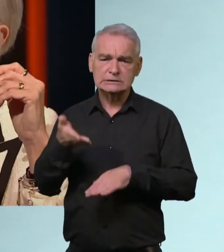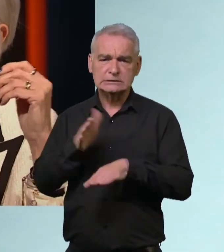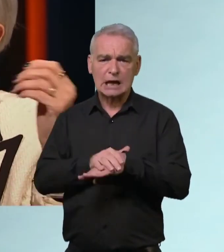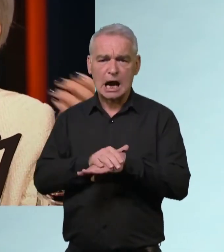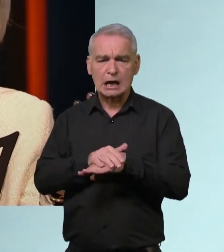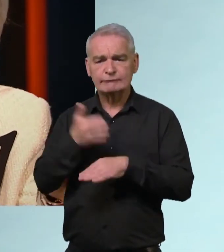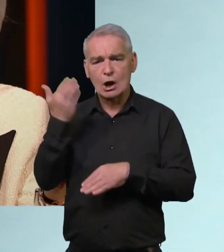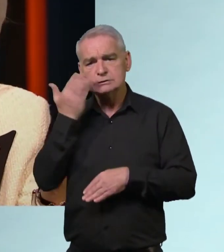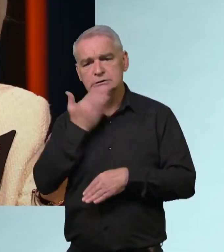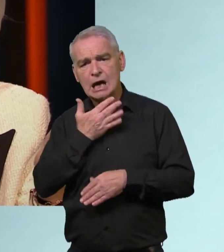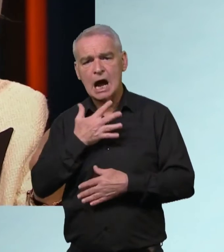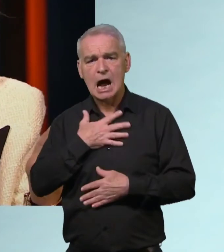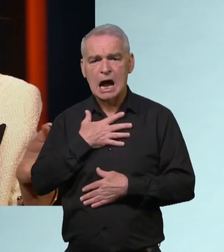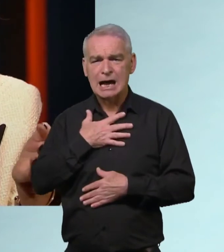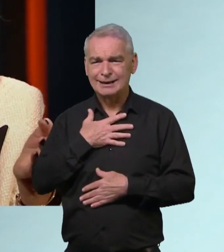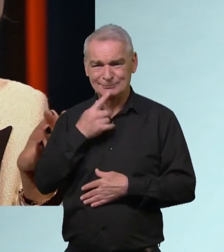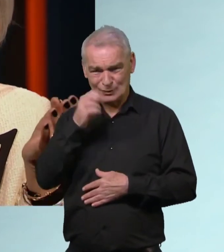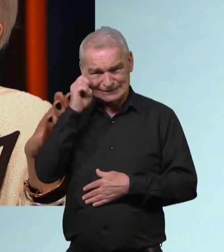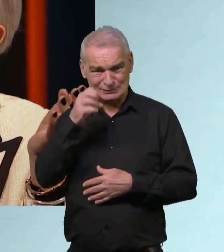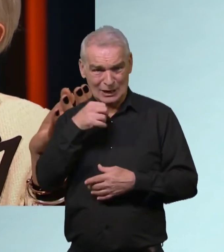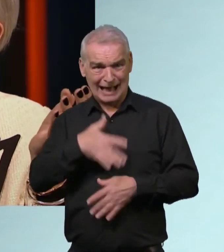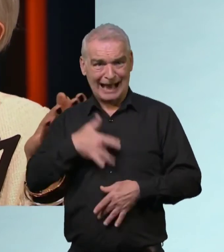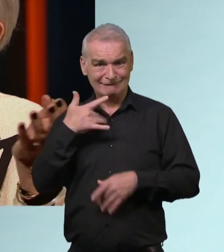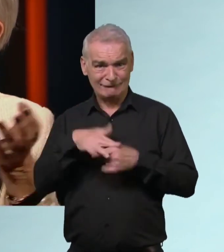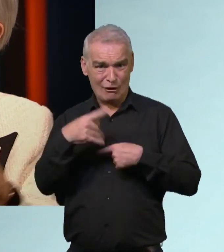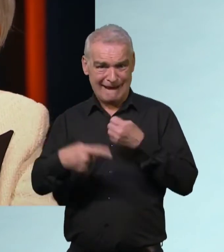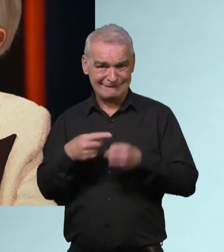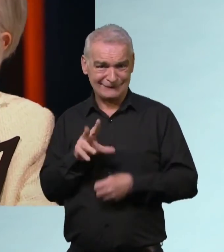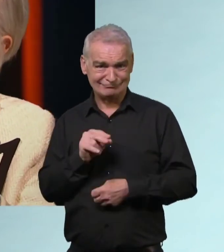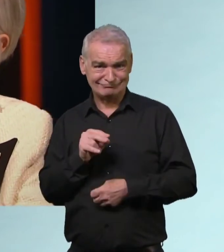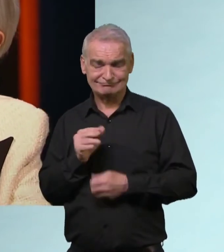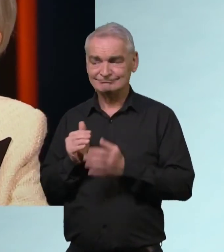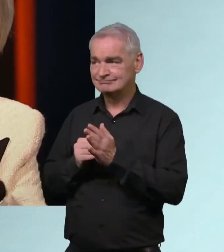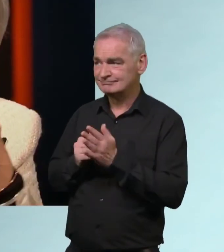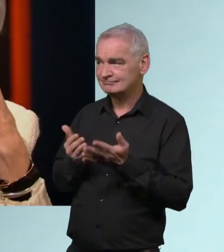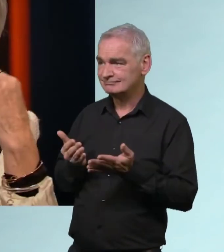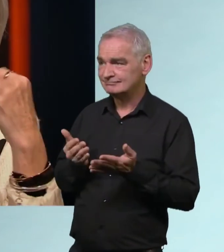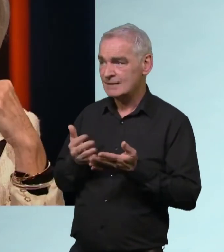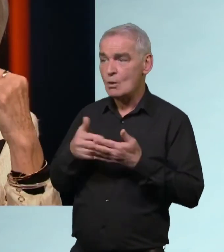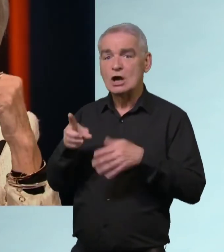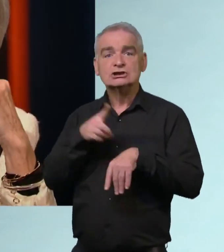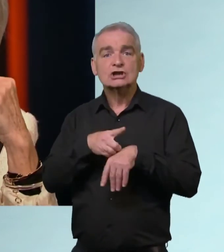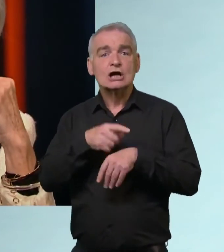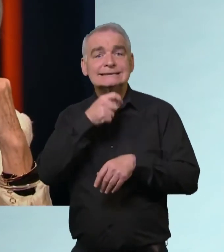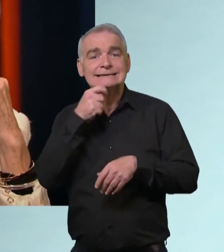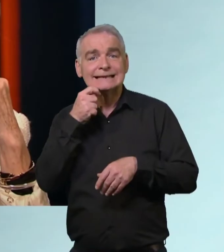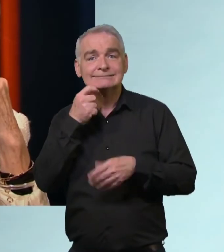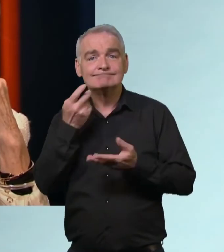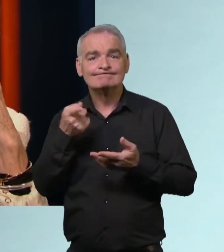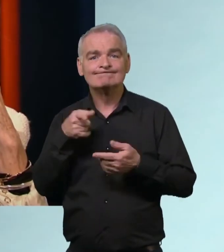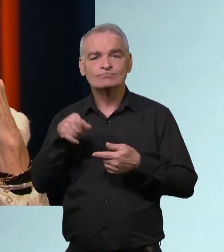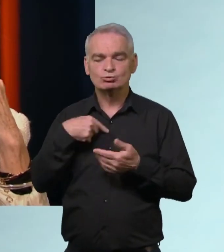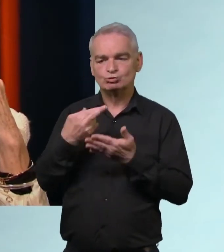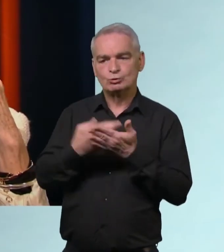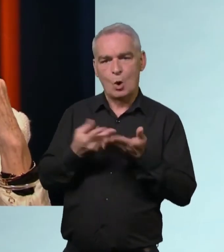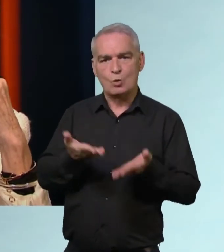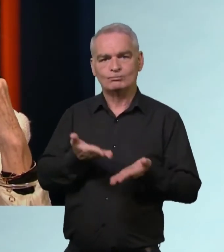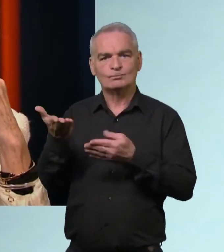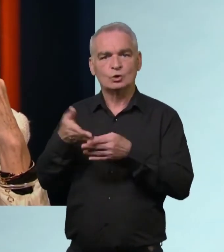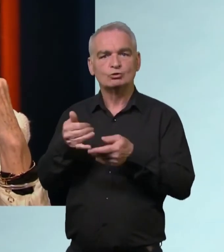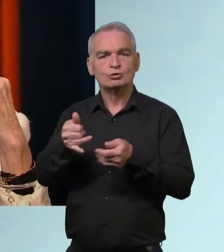well, you can't go on forever. Yeah. And it's when doctors say, oh, we're reporting this to the coroner because the death